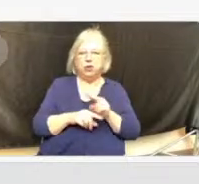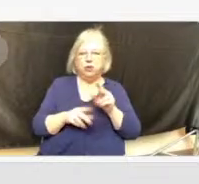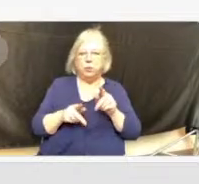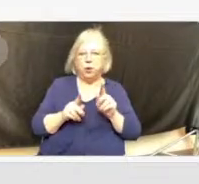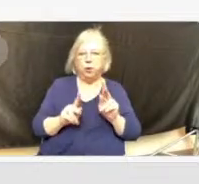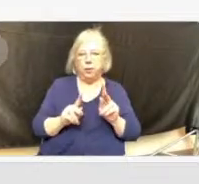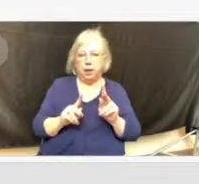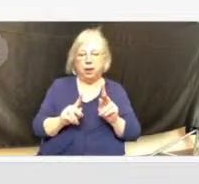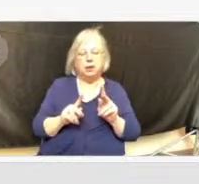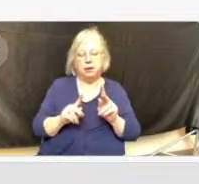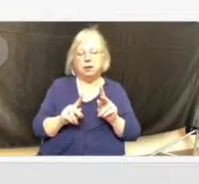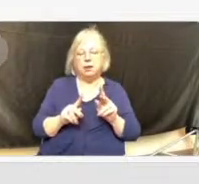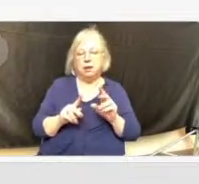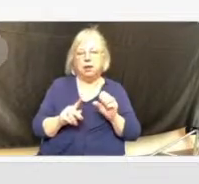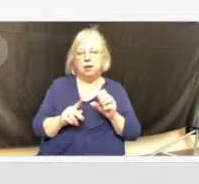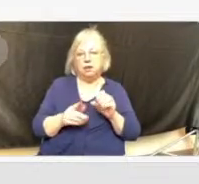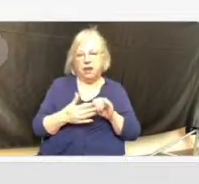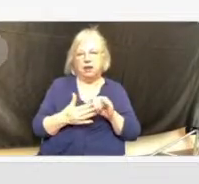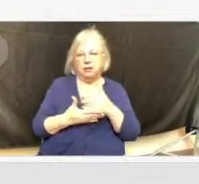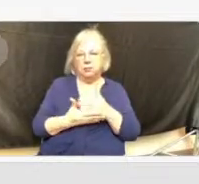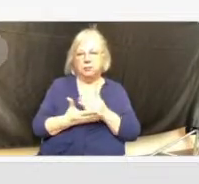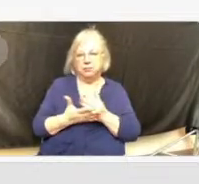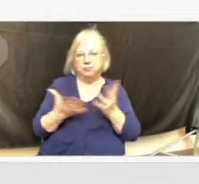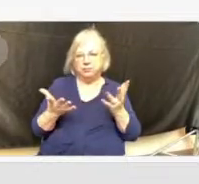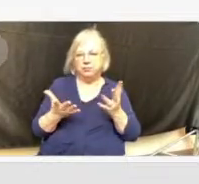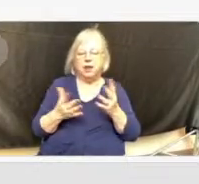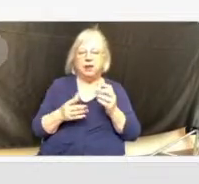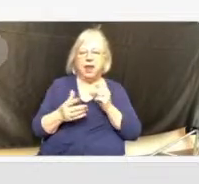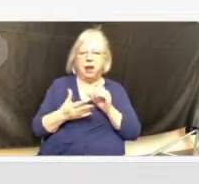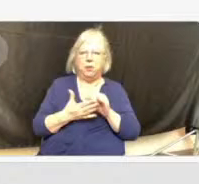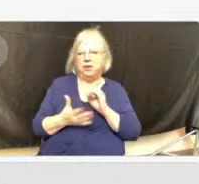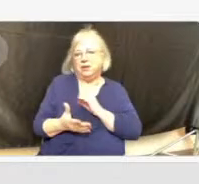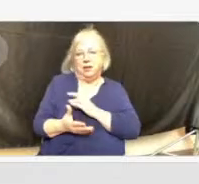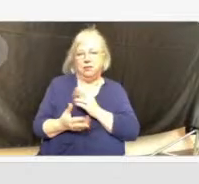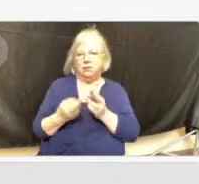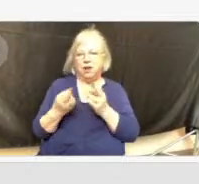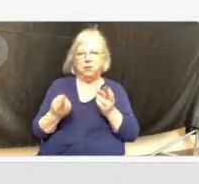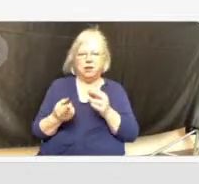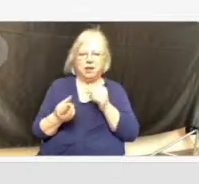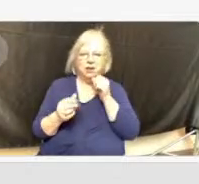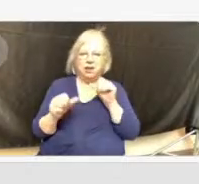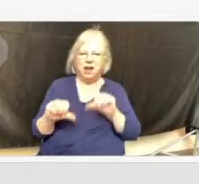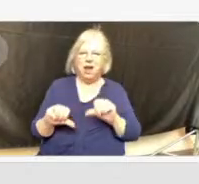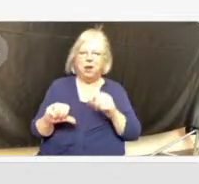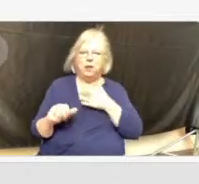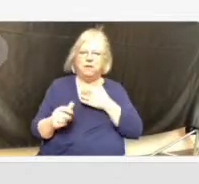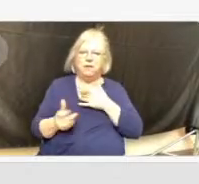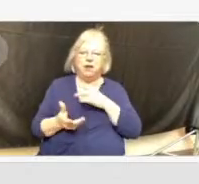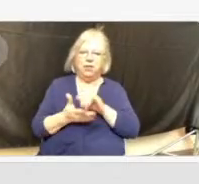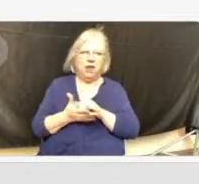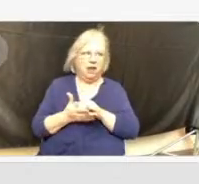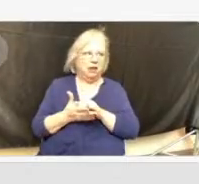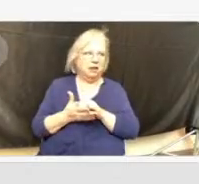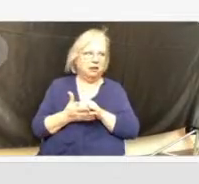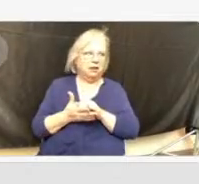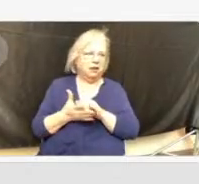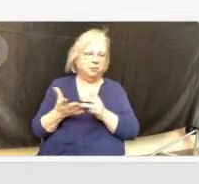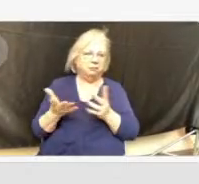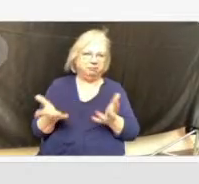type of aspect. So that was just staff's recommendation because we felt like it could be